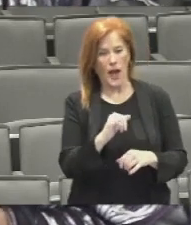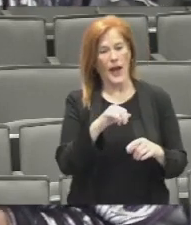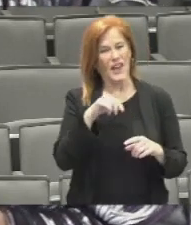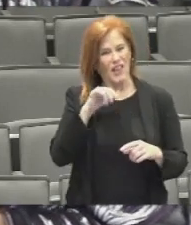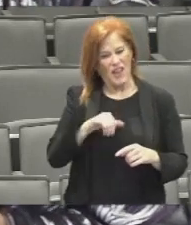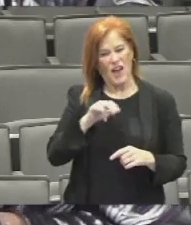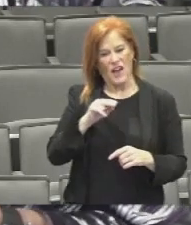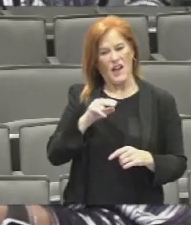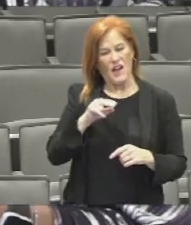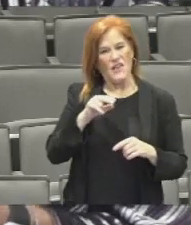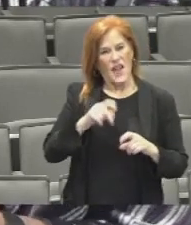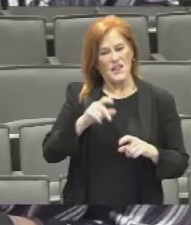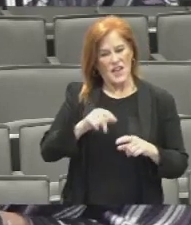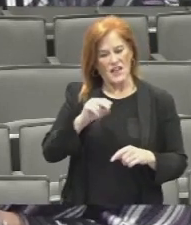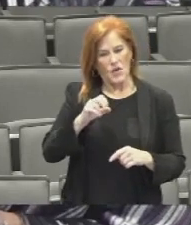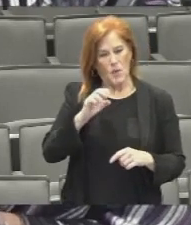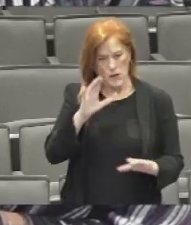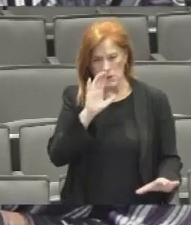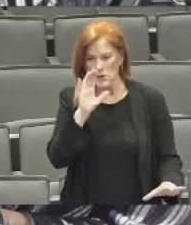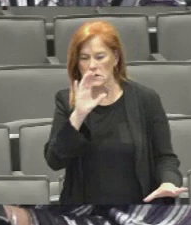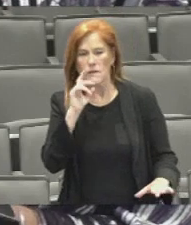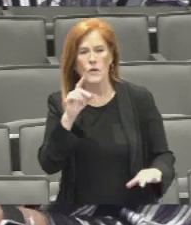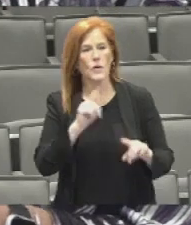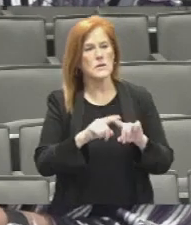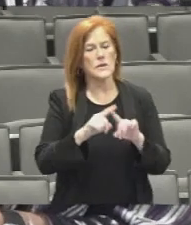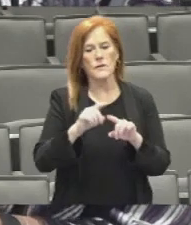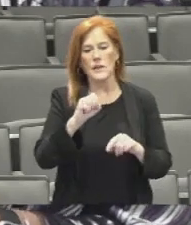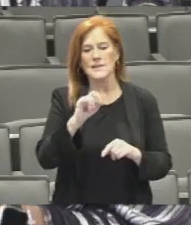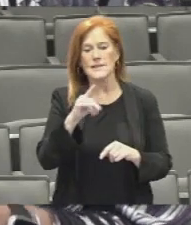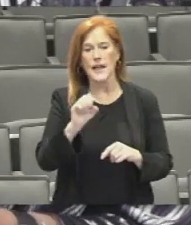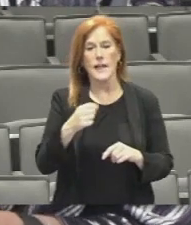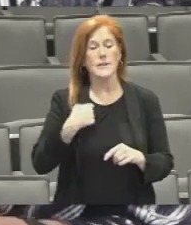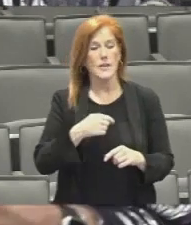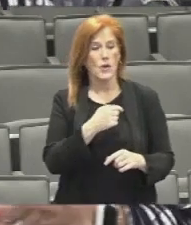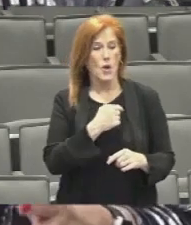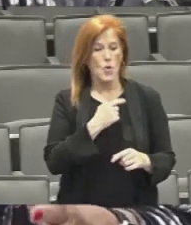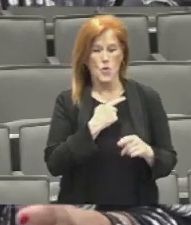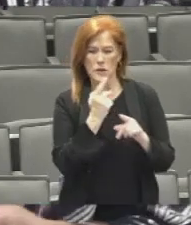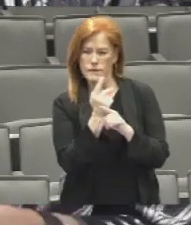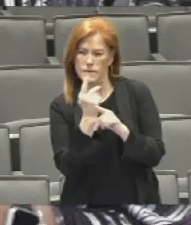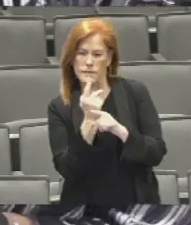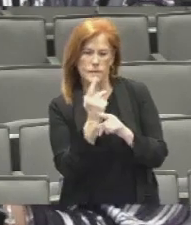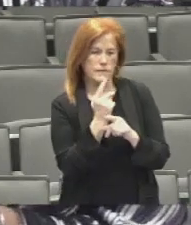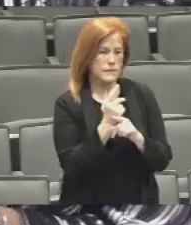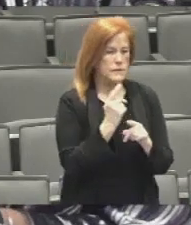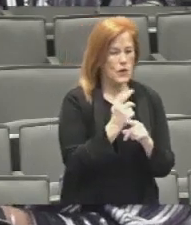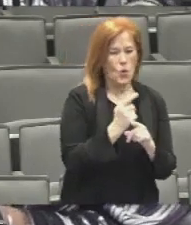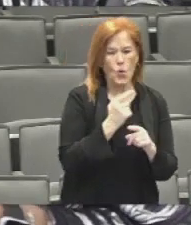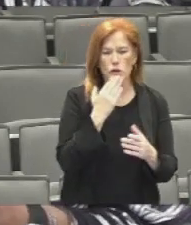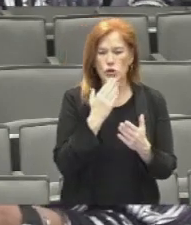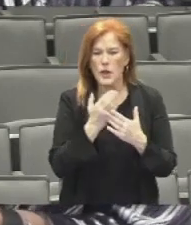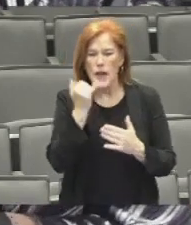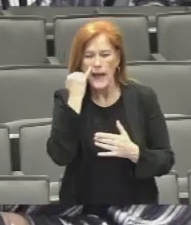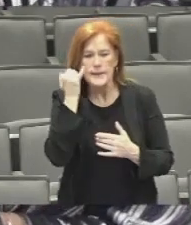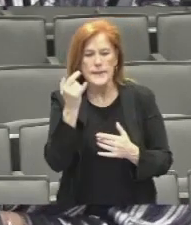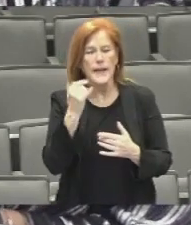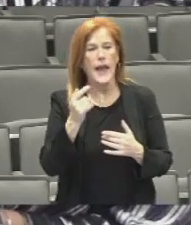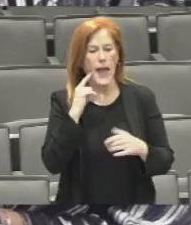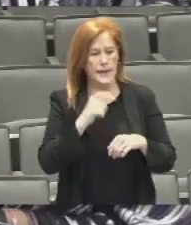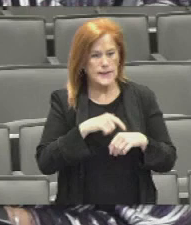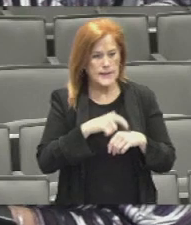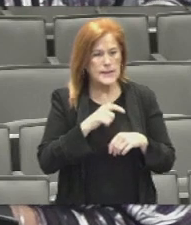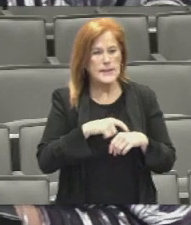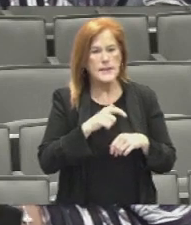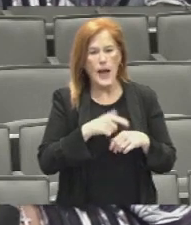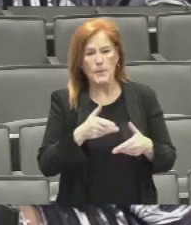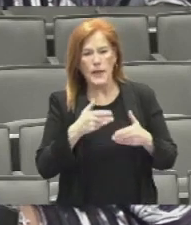different sites. And we are working on where would it make sense to move them over time. And so